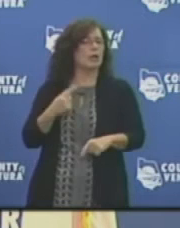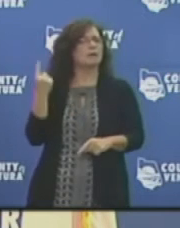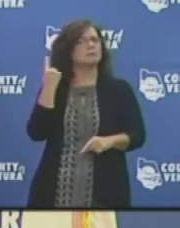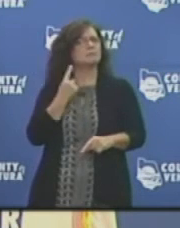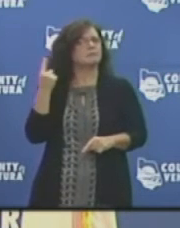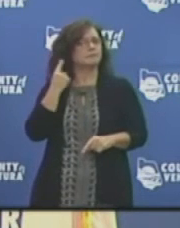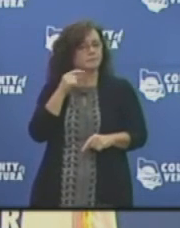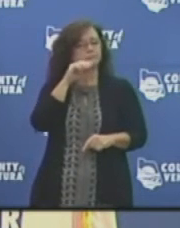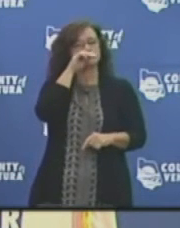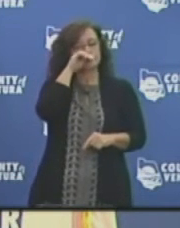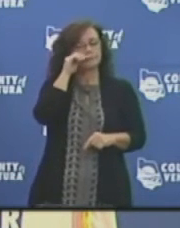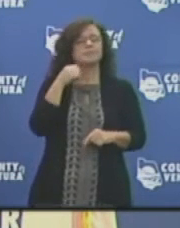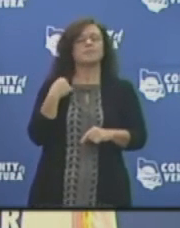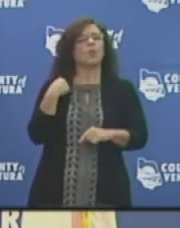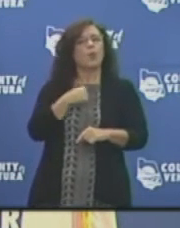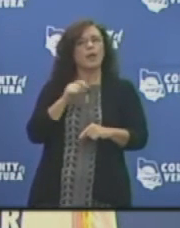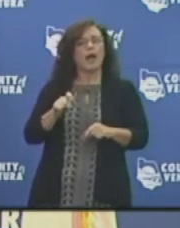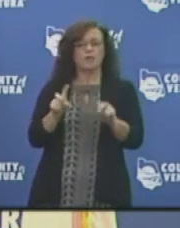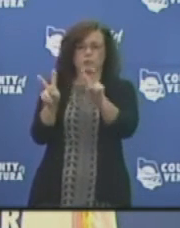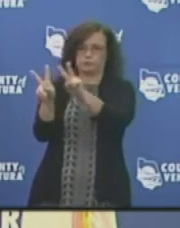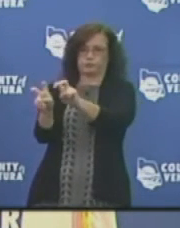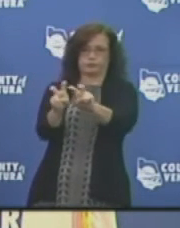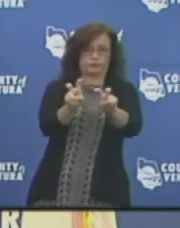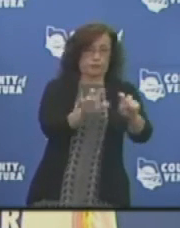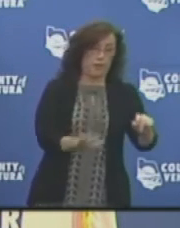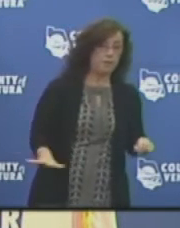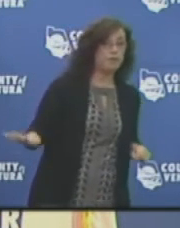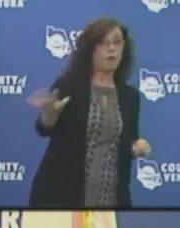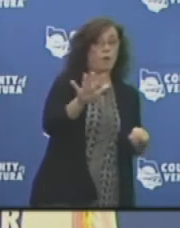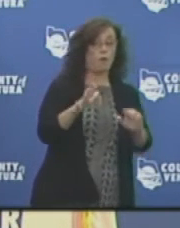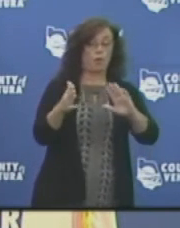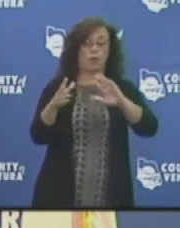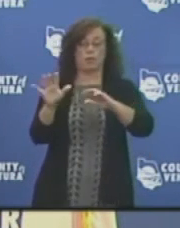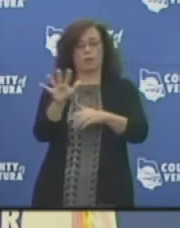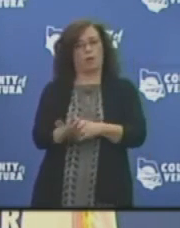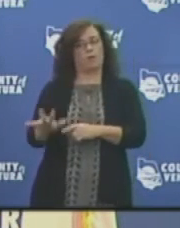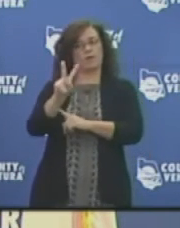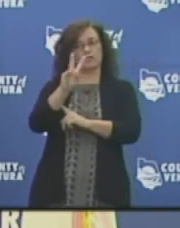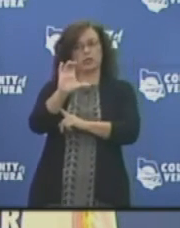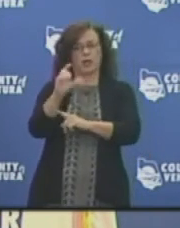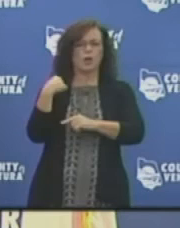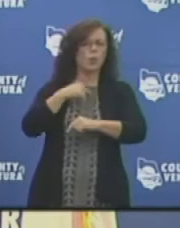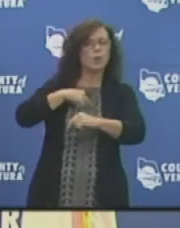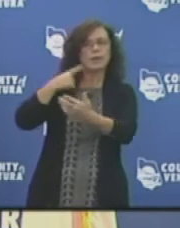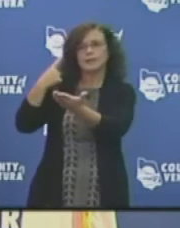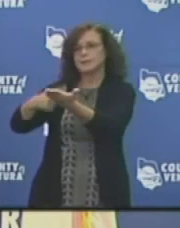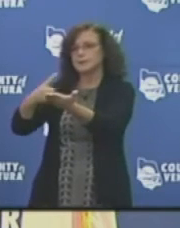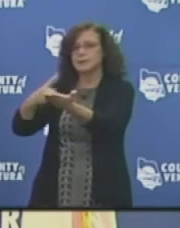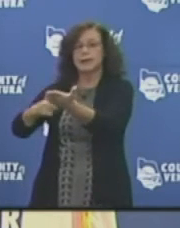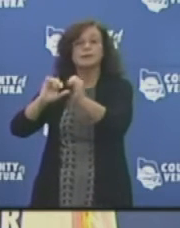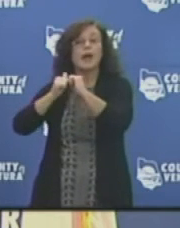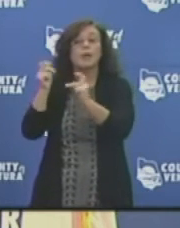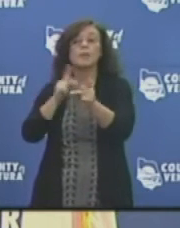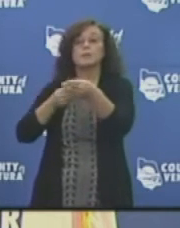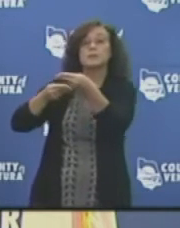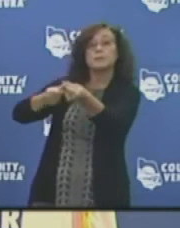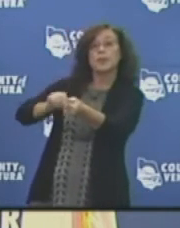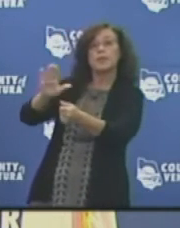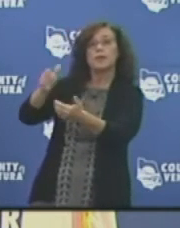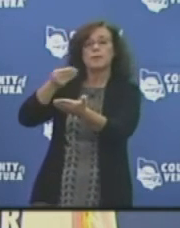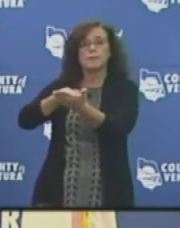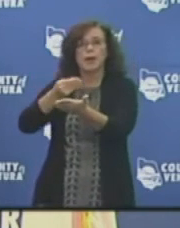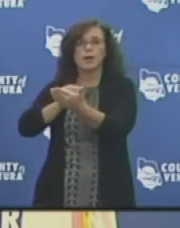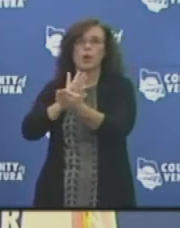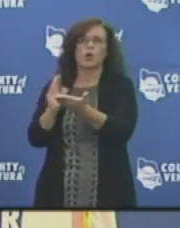food, housing, healthcare. It's a full circle we have talked about since day one of this